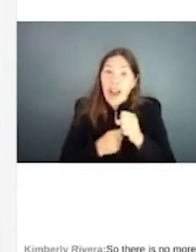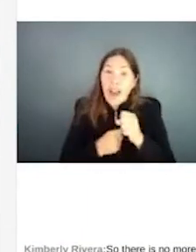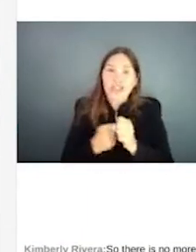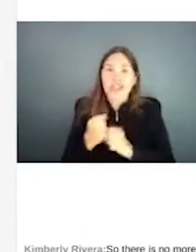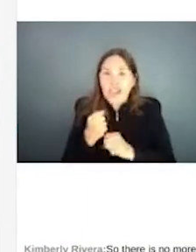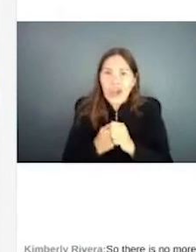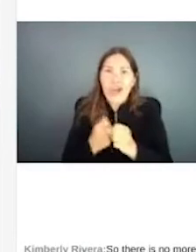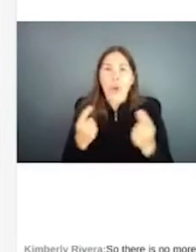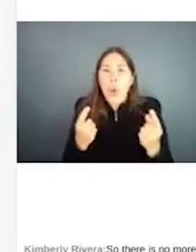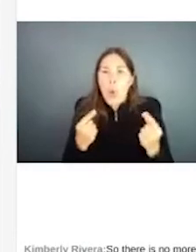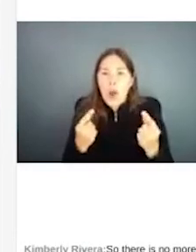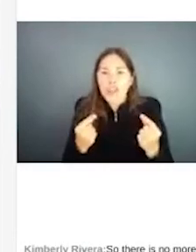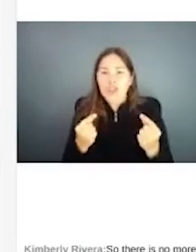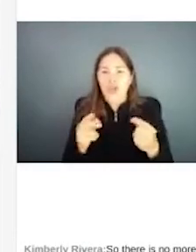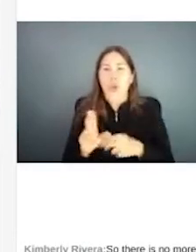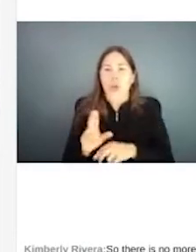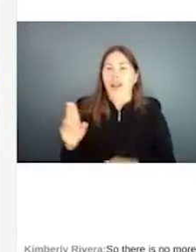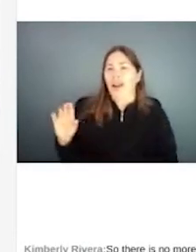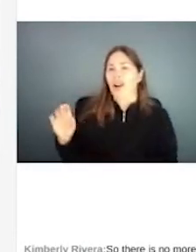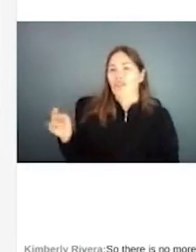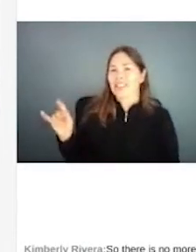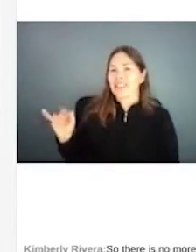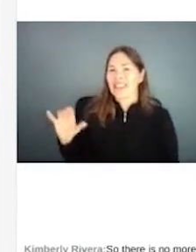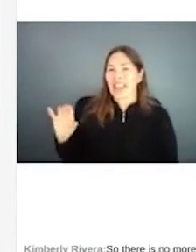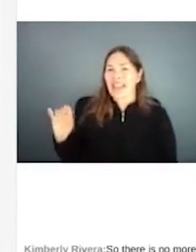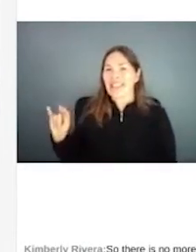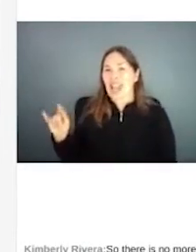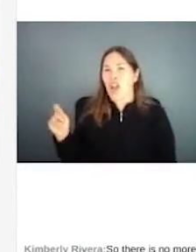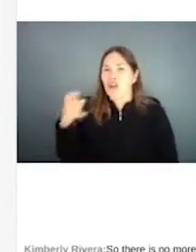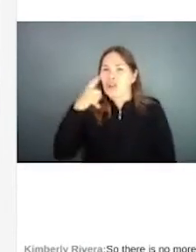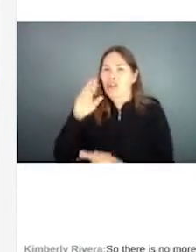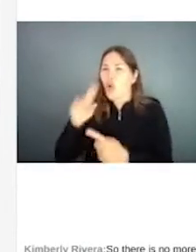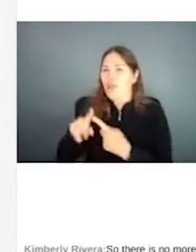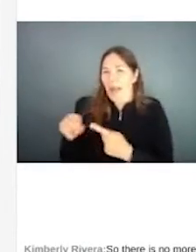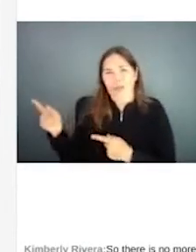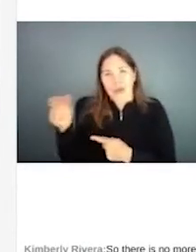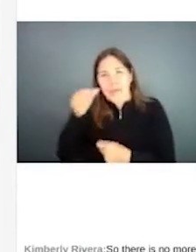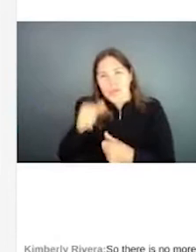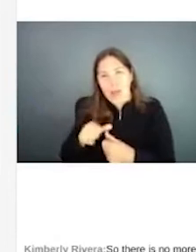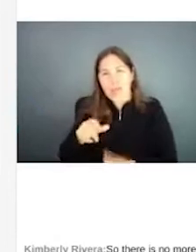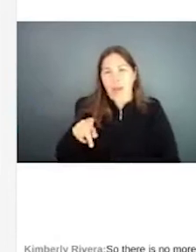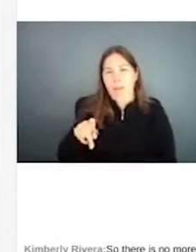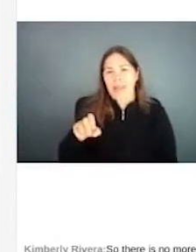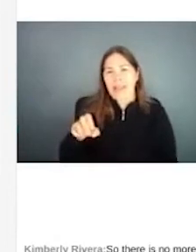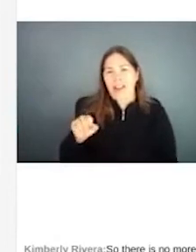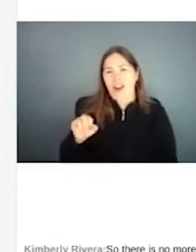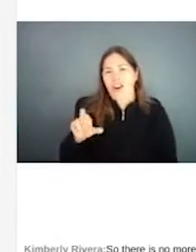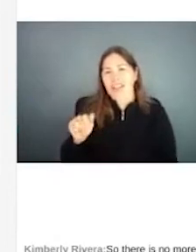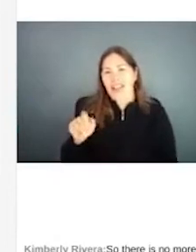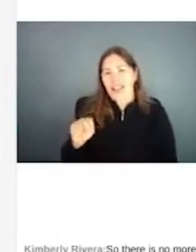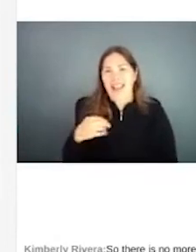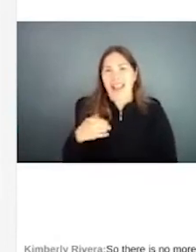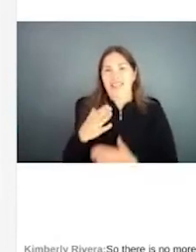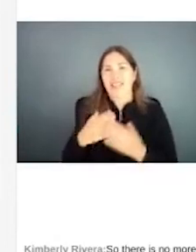is where Miss Christy and Tanner were just talking about, right? Pearson has some resources. There's a link out